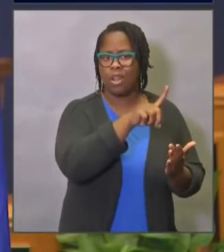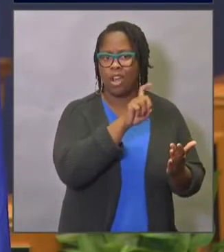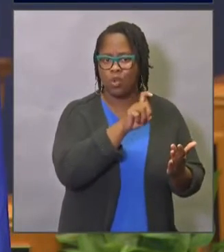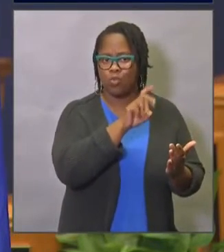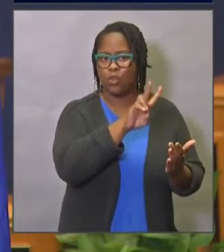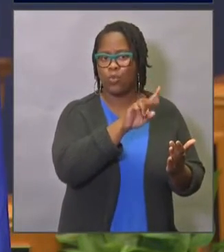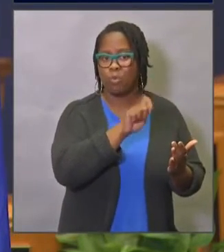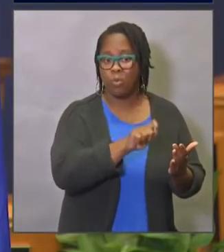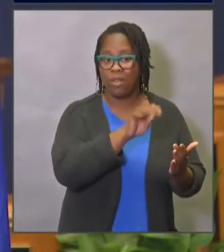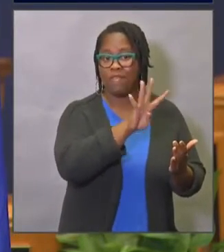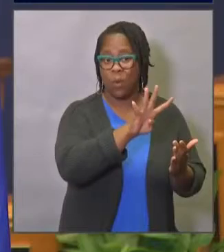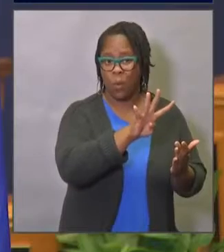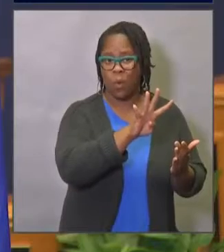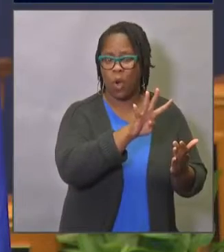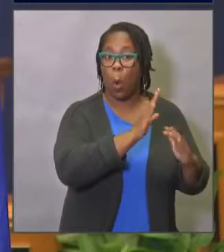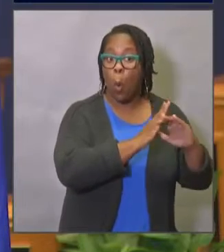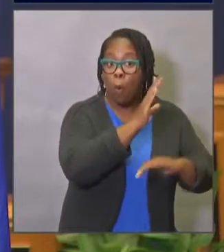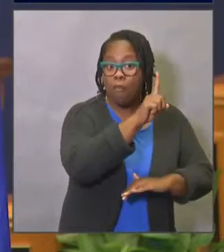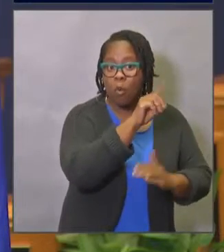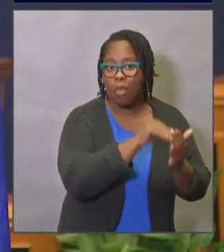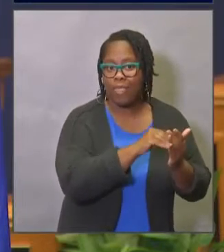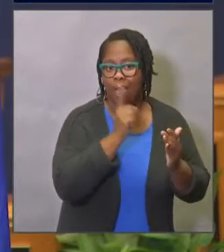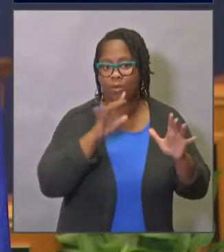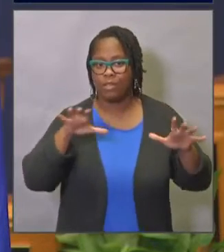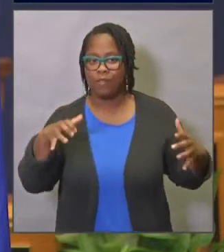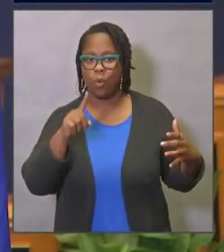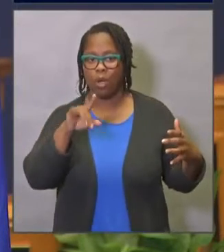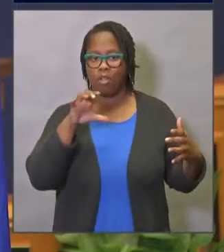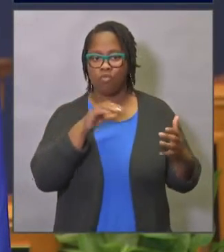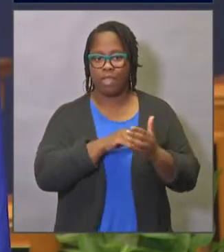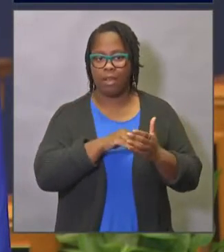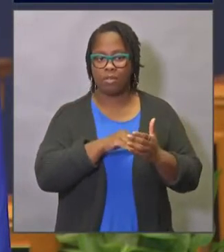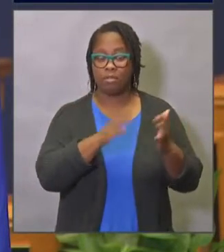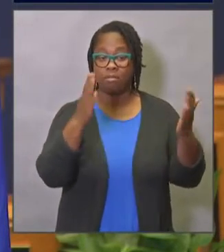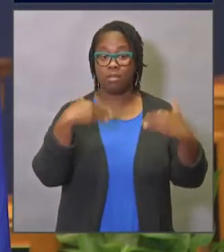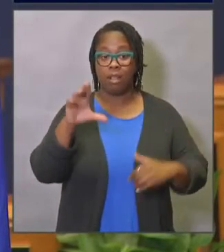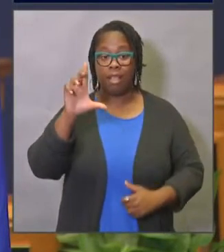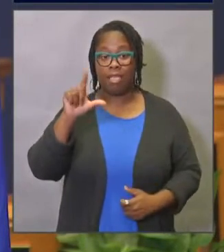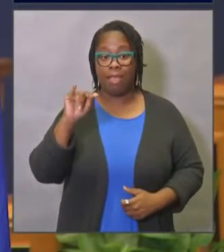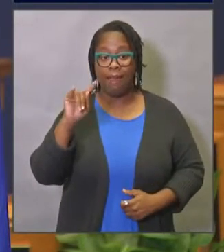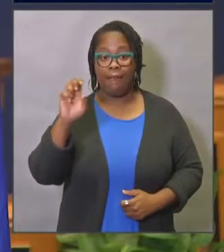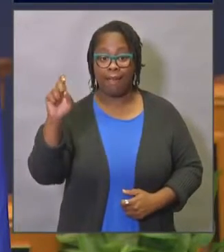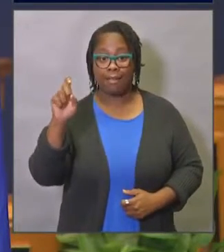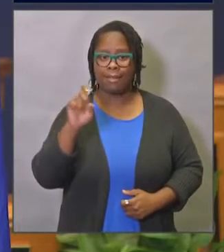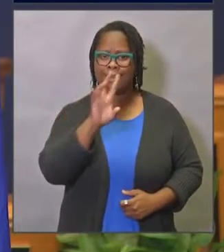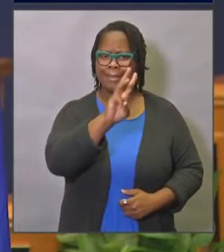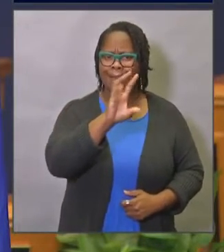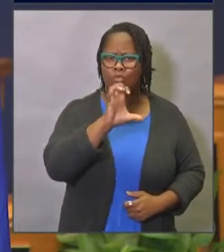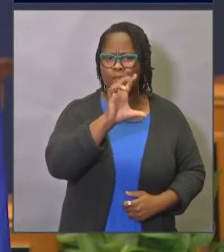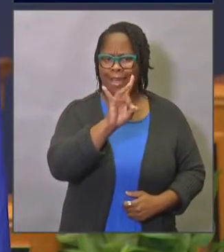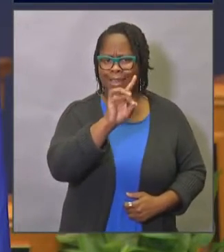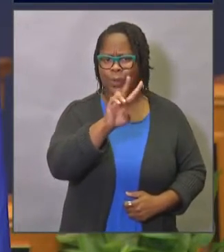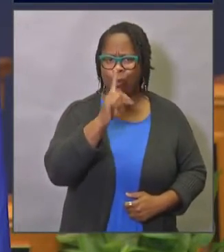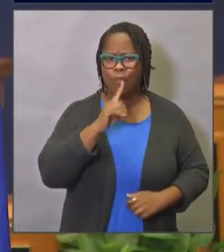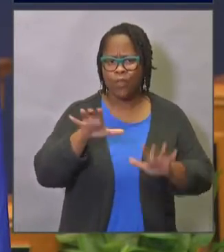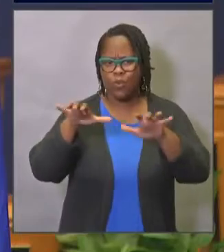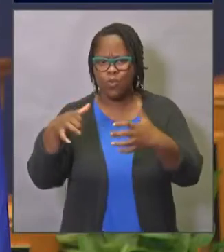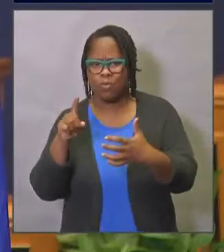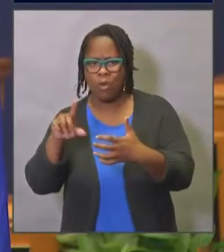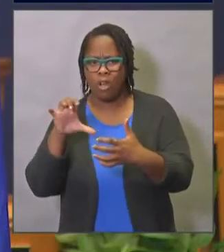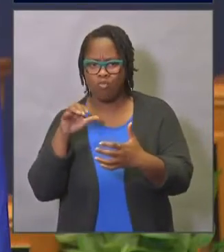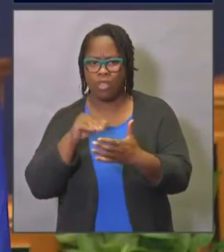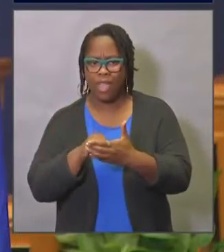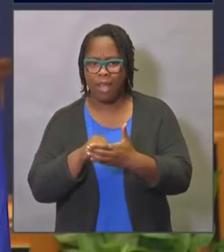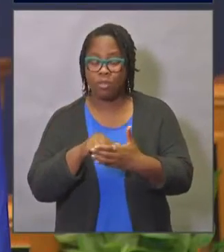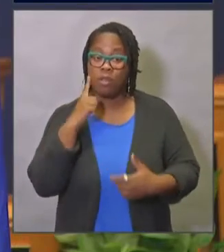1,102.4 per 100,000. For Latinx residents, it's 68.2 per 100,000. And for Black residents,